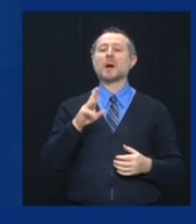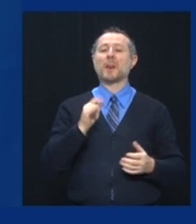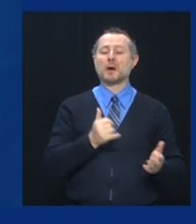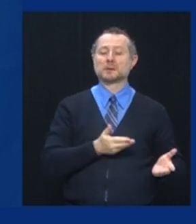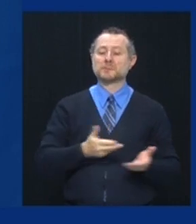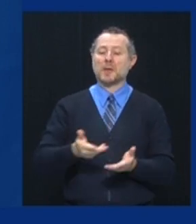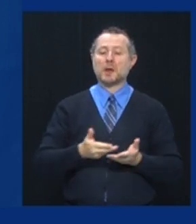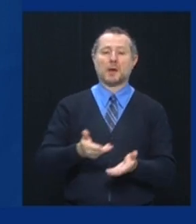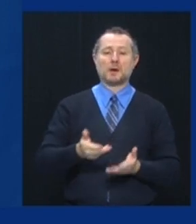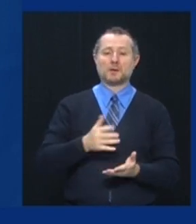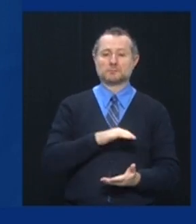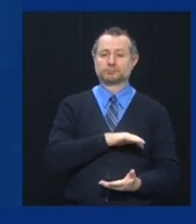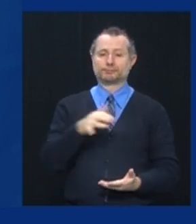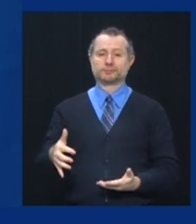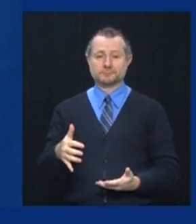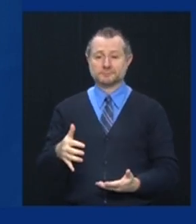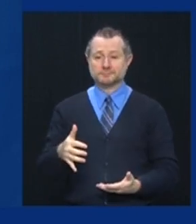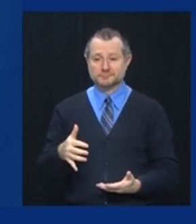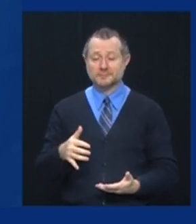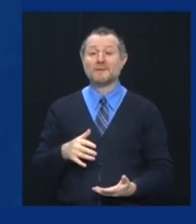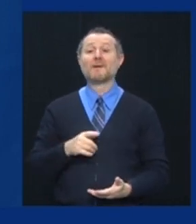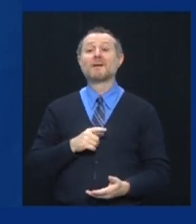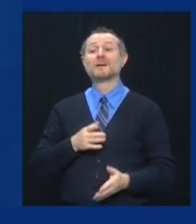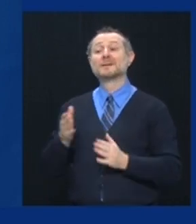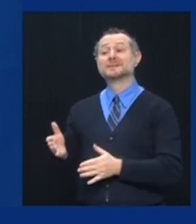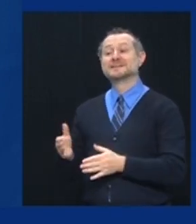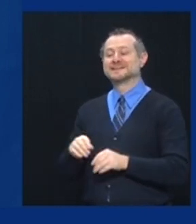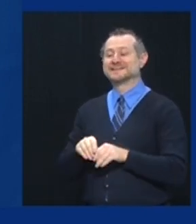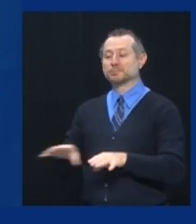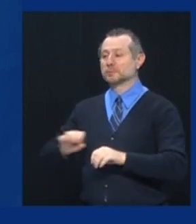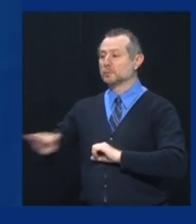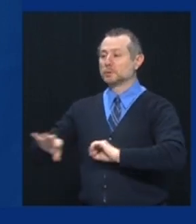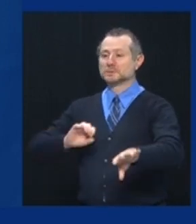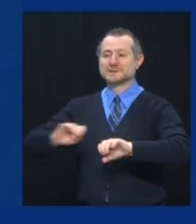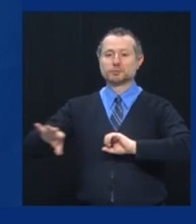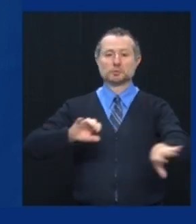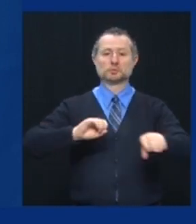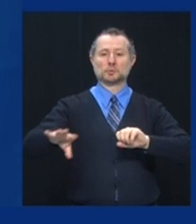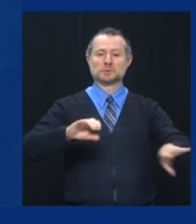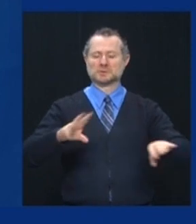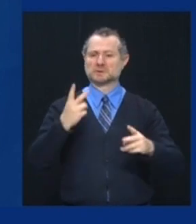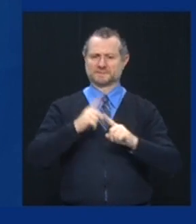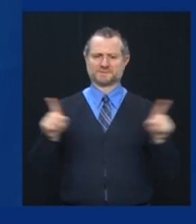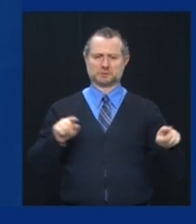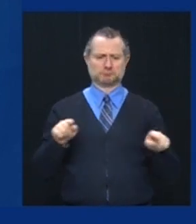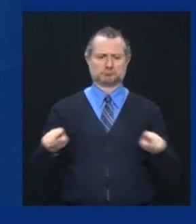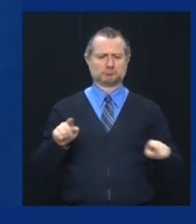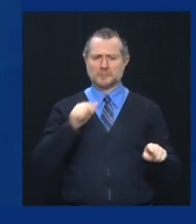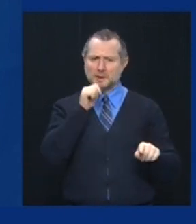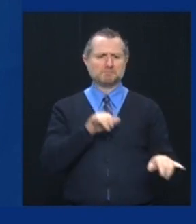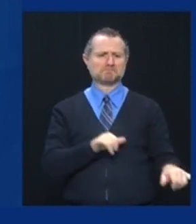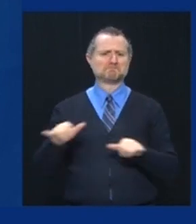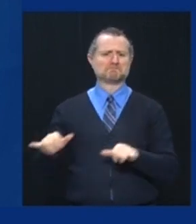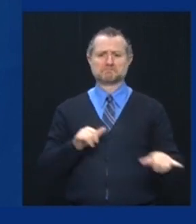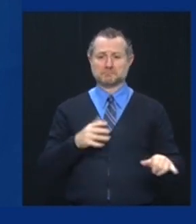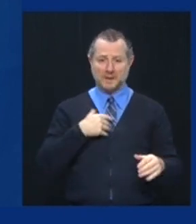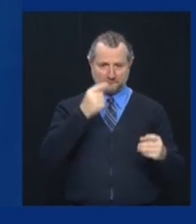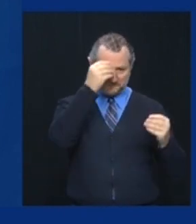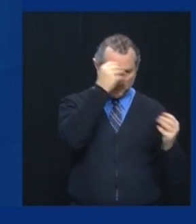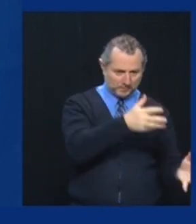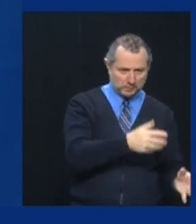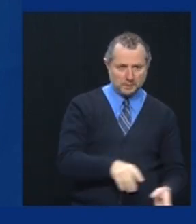state, and then one is the distribution. Two very different elements that have to be considered.